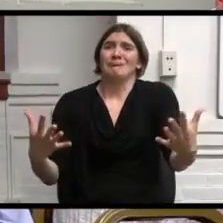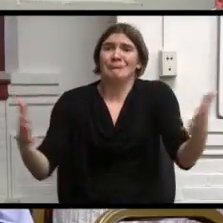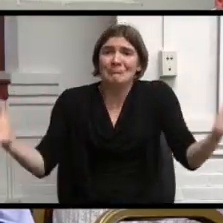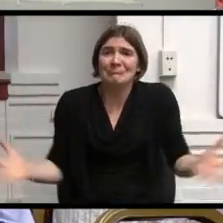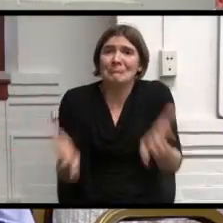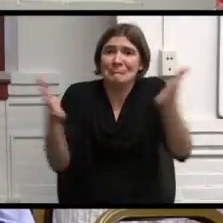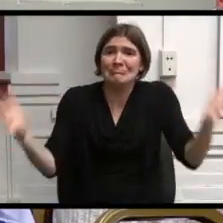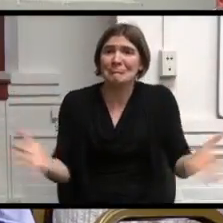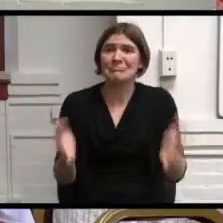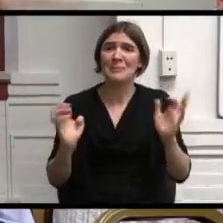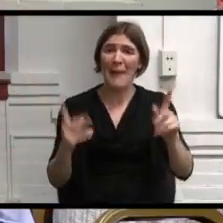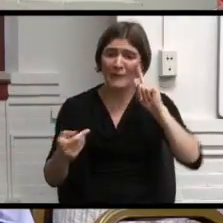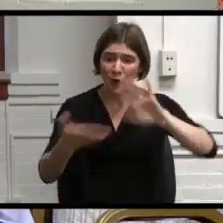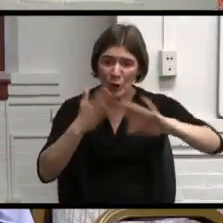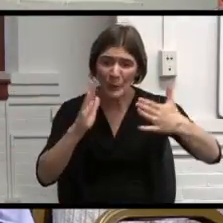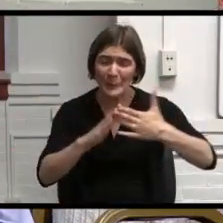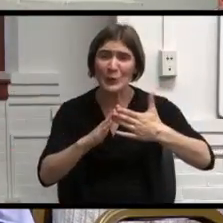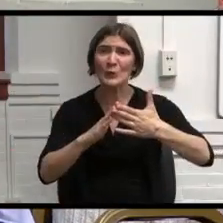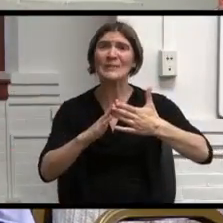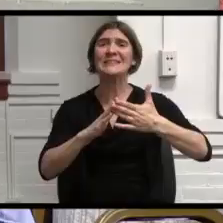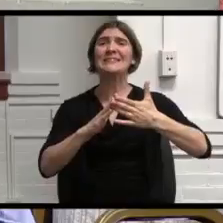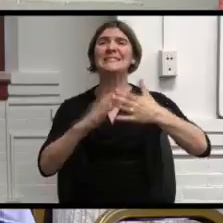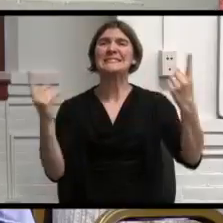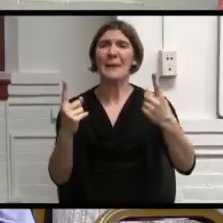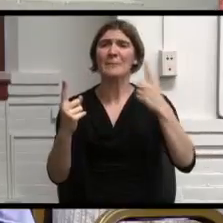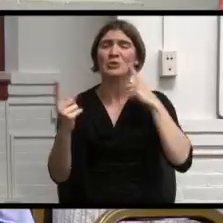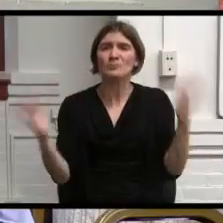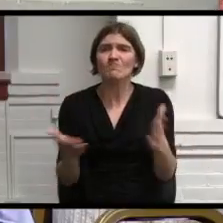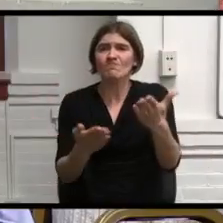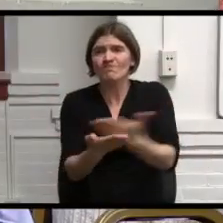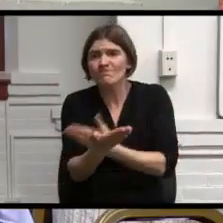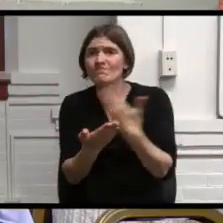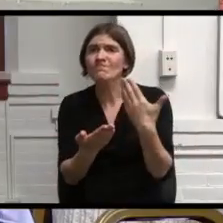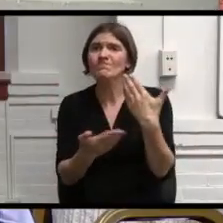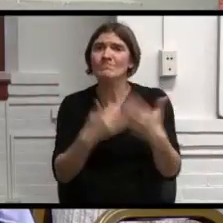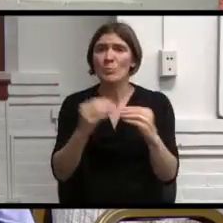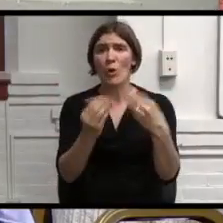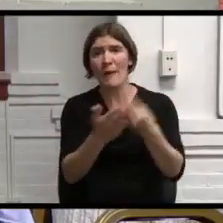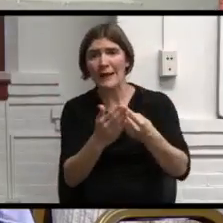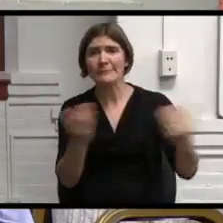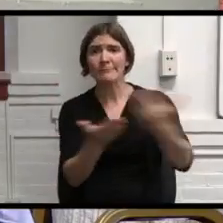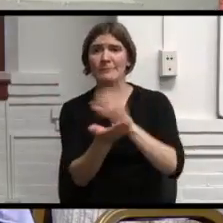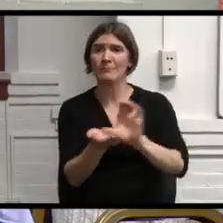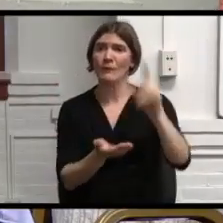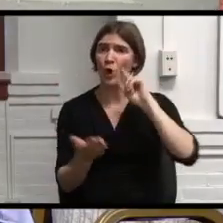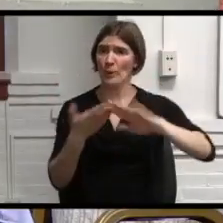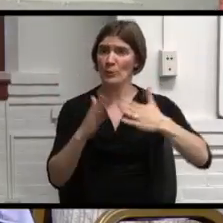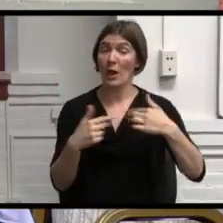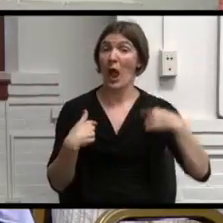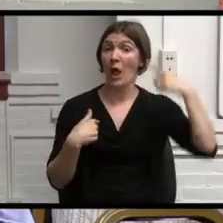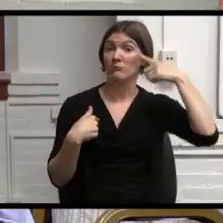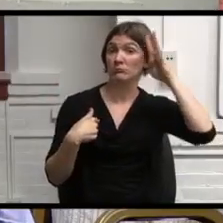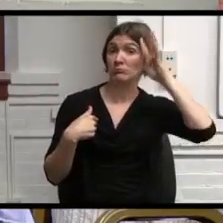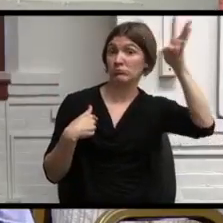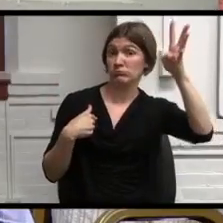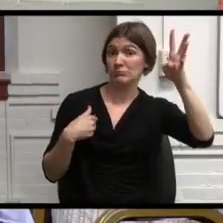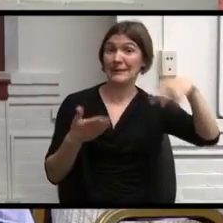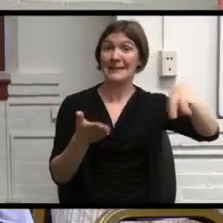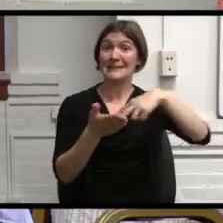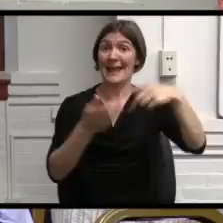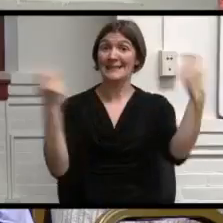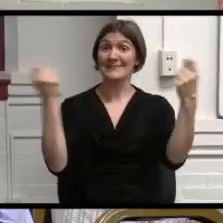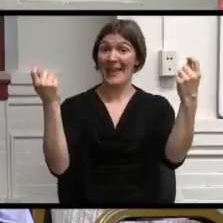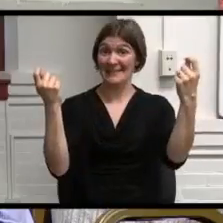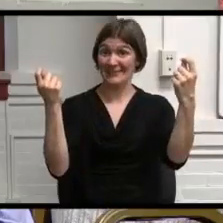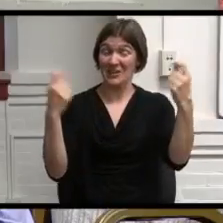driver for our community, but within my own skill set. So I had this idea for this dance